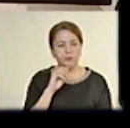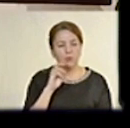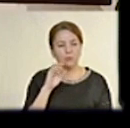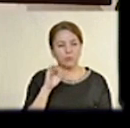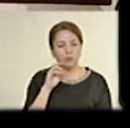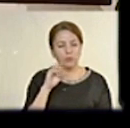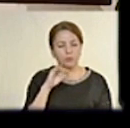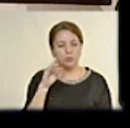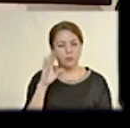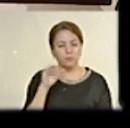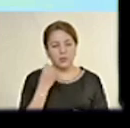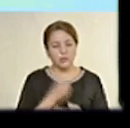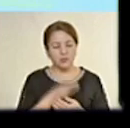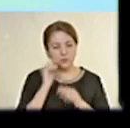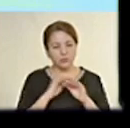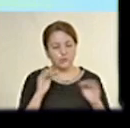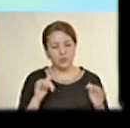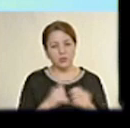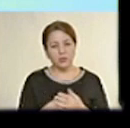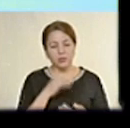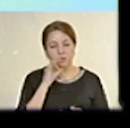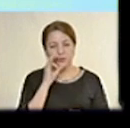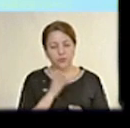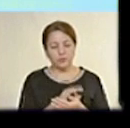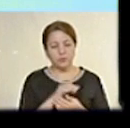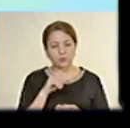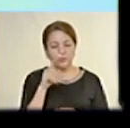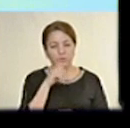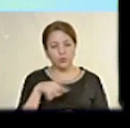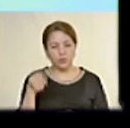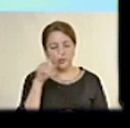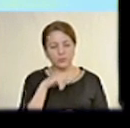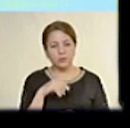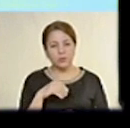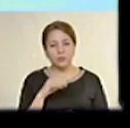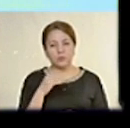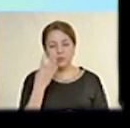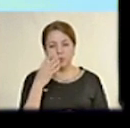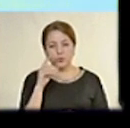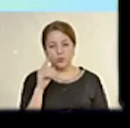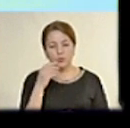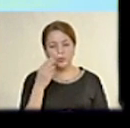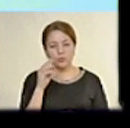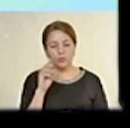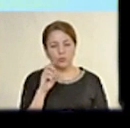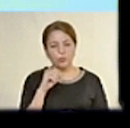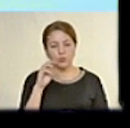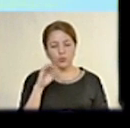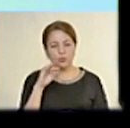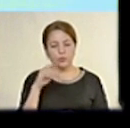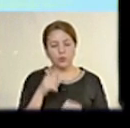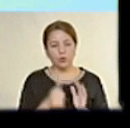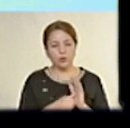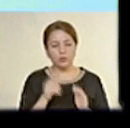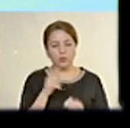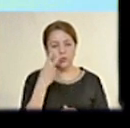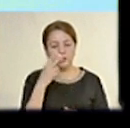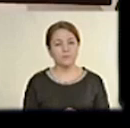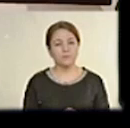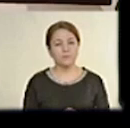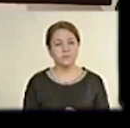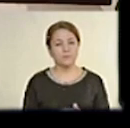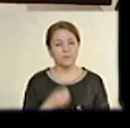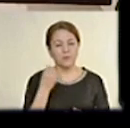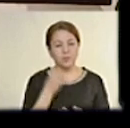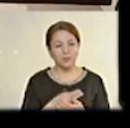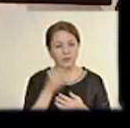2 qismi qolyapti. Natijada bu doiralarimiz 4 butun 6 dan 2 aralash son hosil bo'ldi ekan.